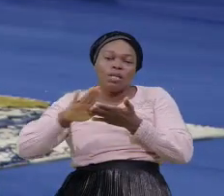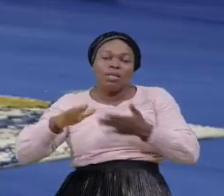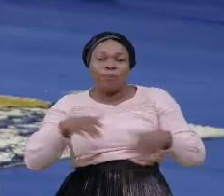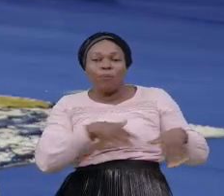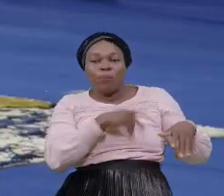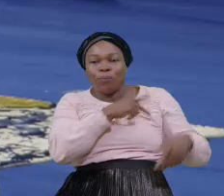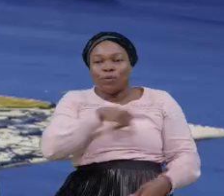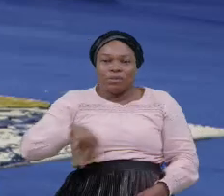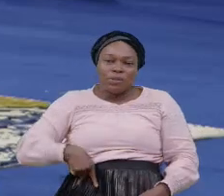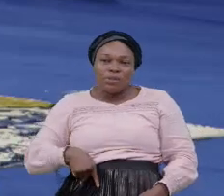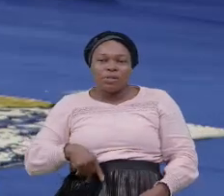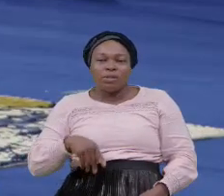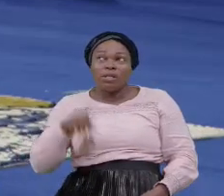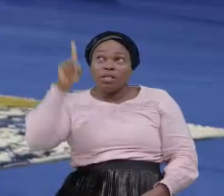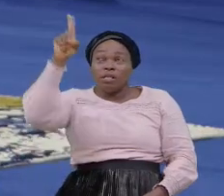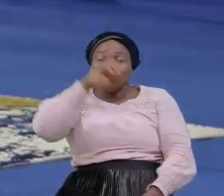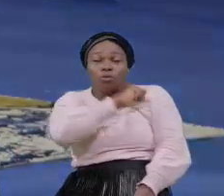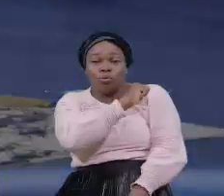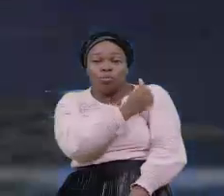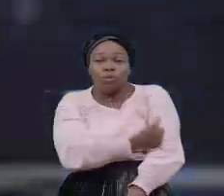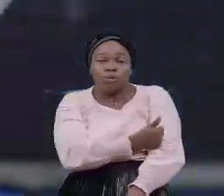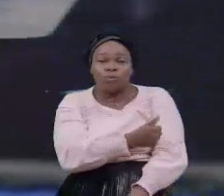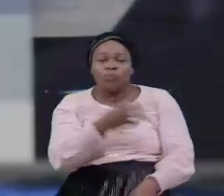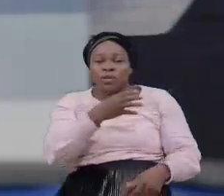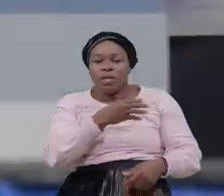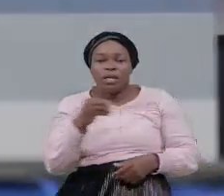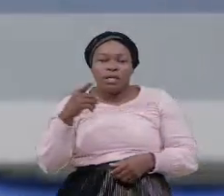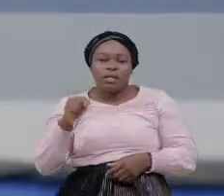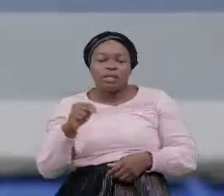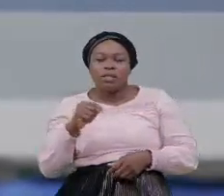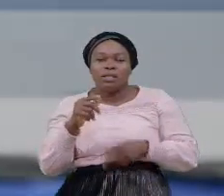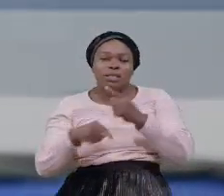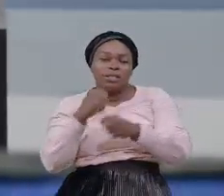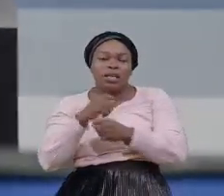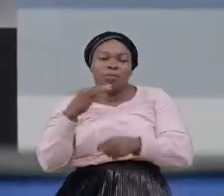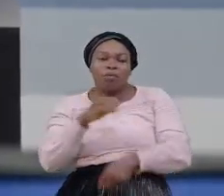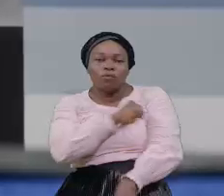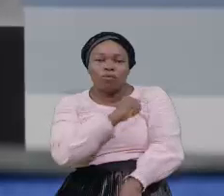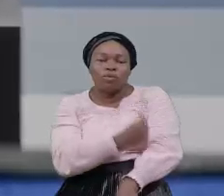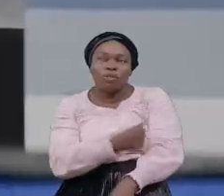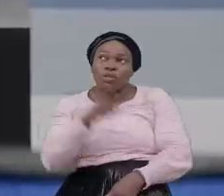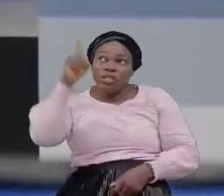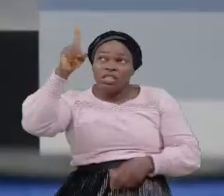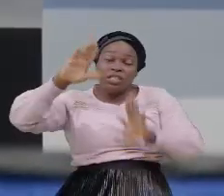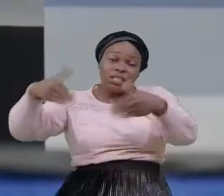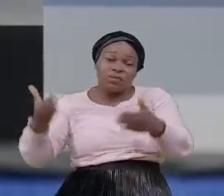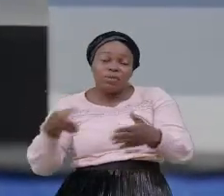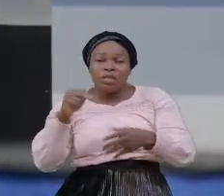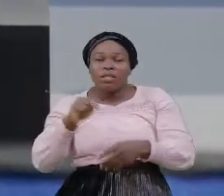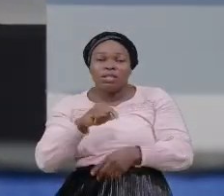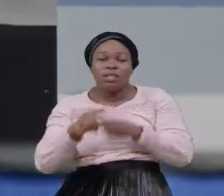You understand? The kind of dominion he gives, the kind of dominion he